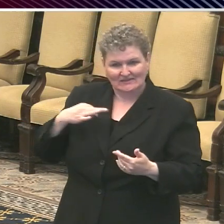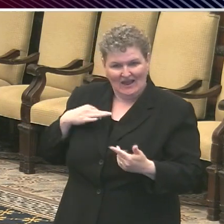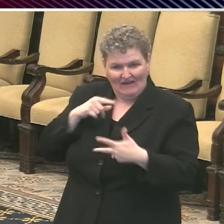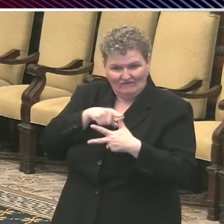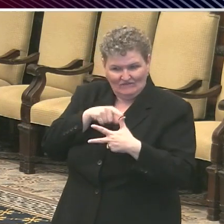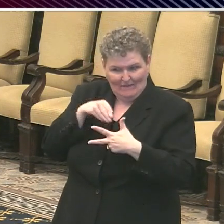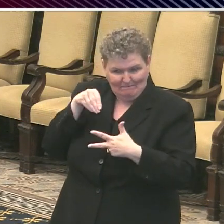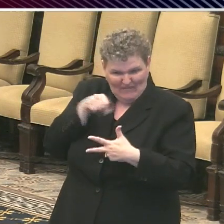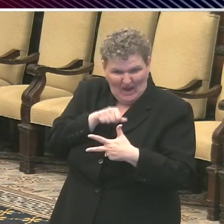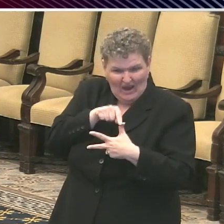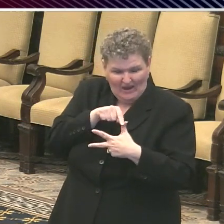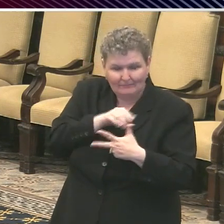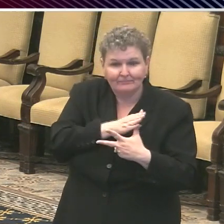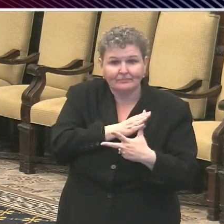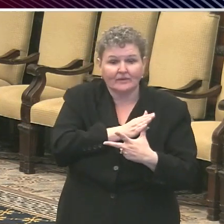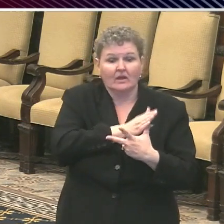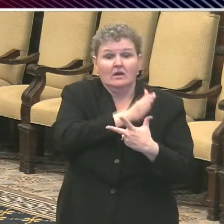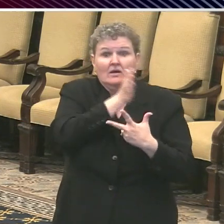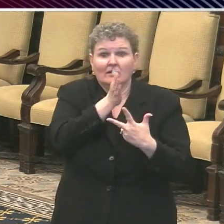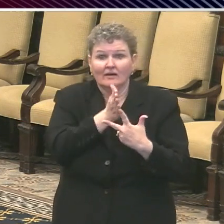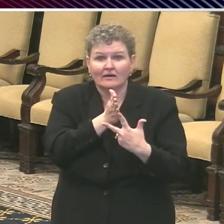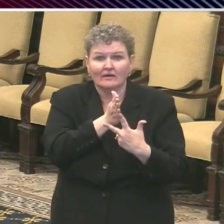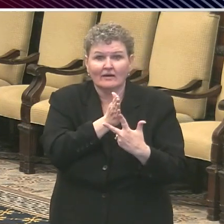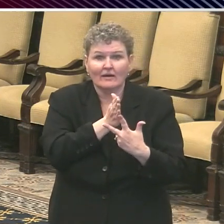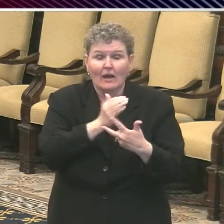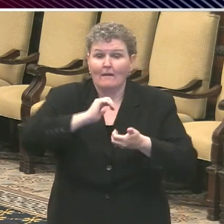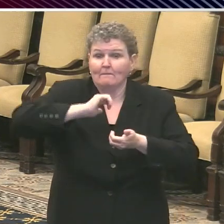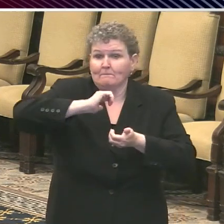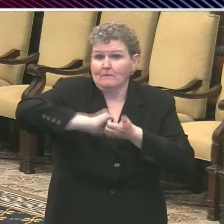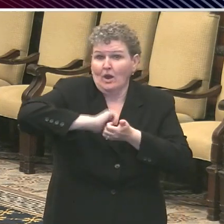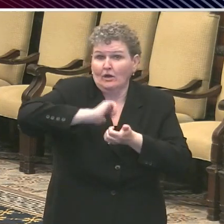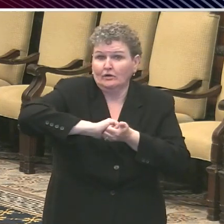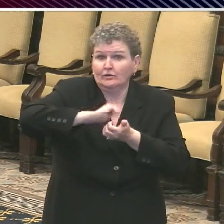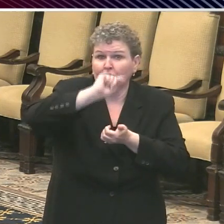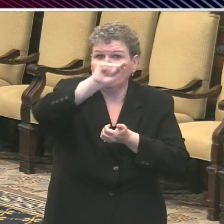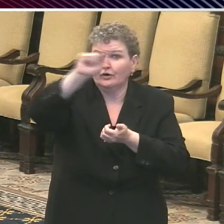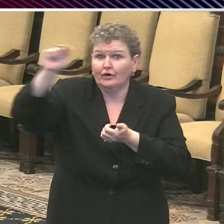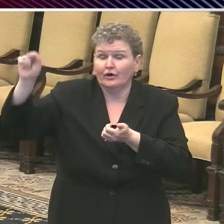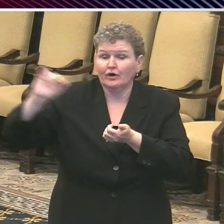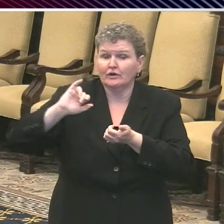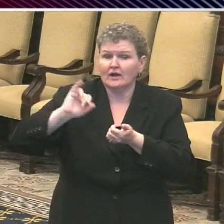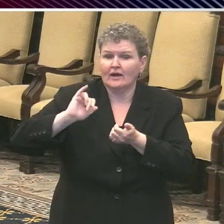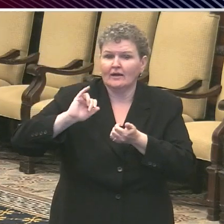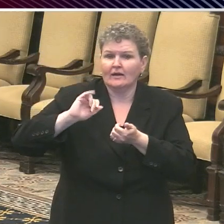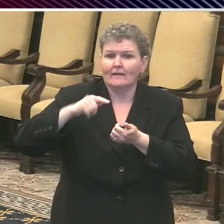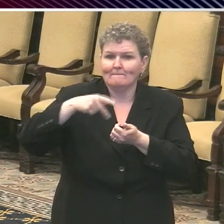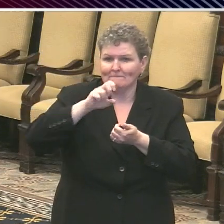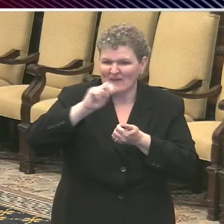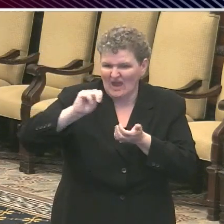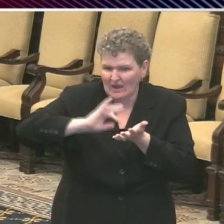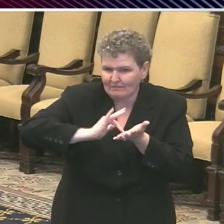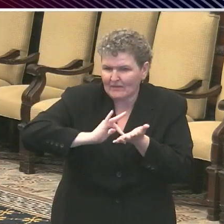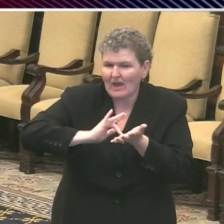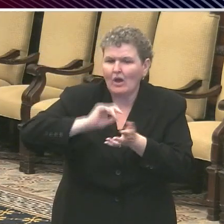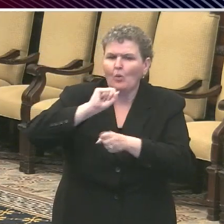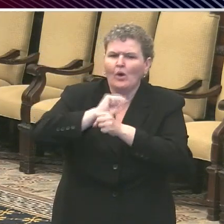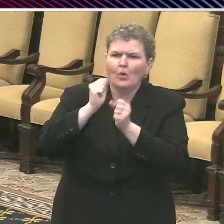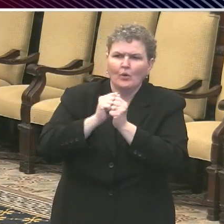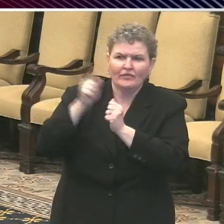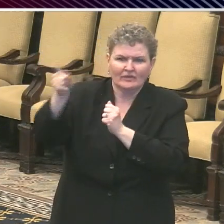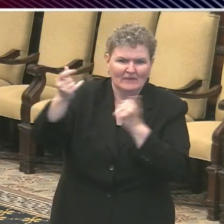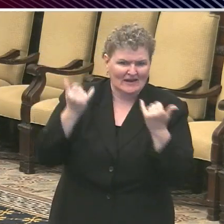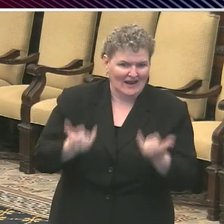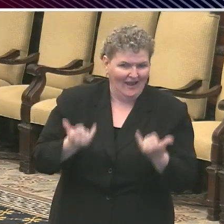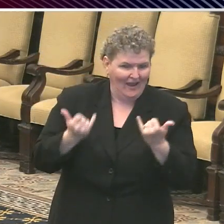to do contact tracing. As far as the partner healthcare organizations, we're right now working with Penn Medicine, and they are doing contact tracing